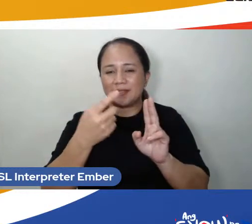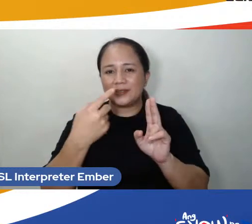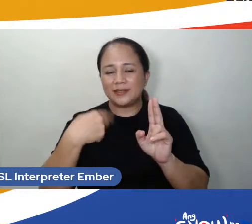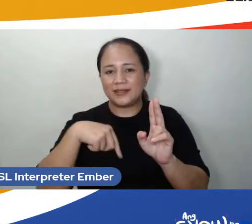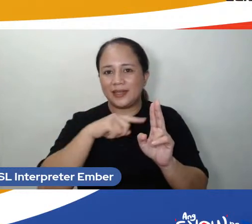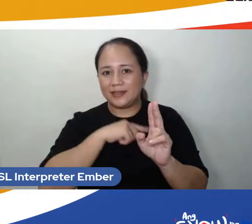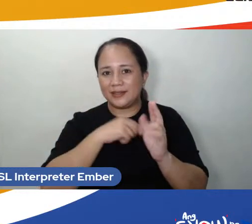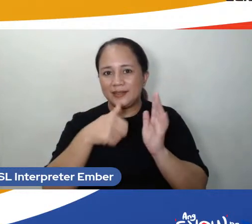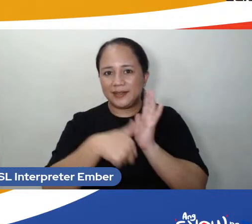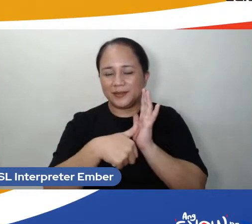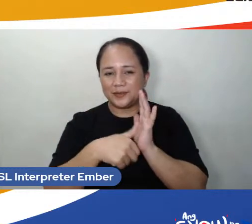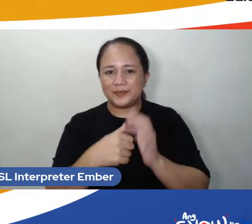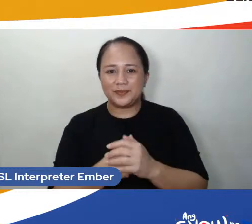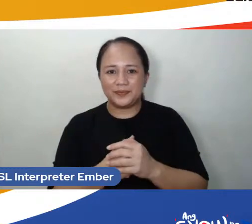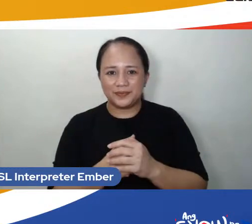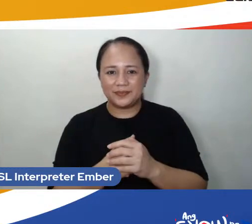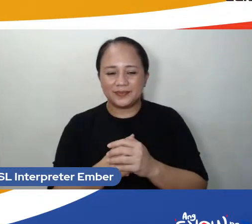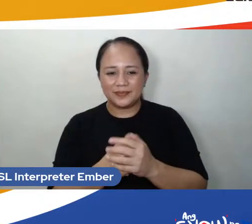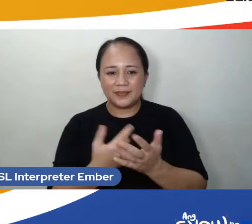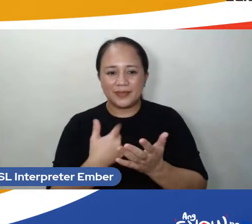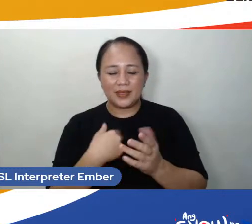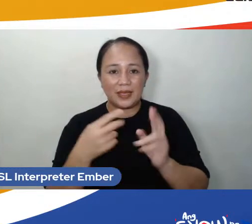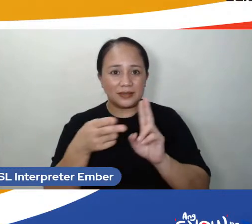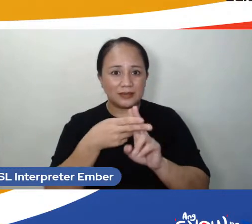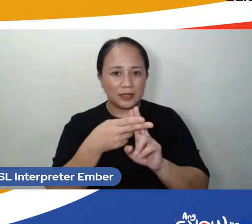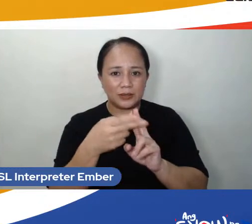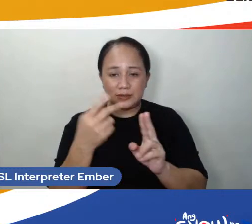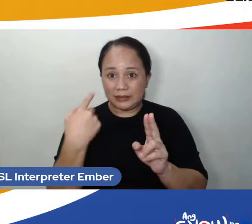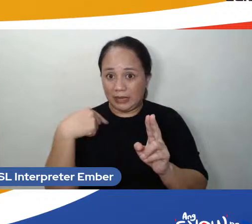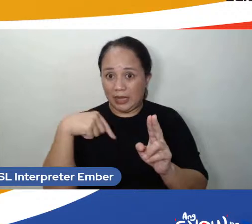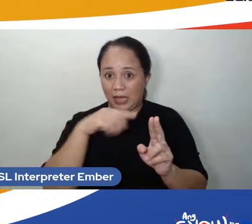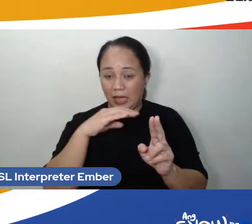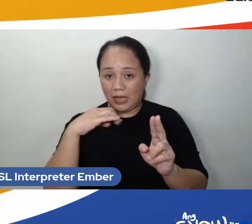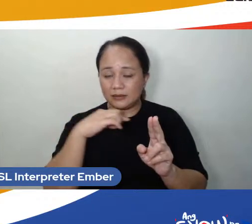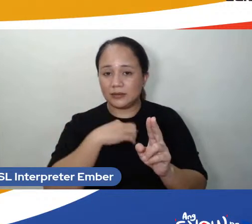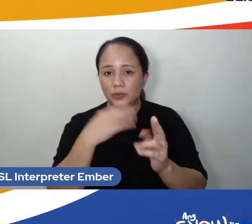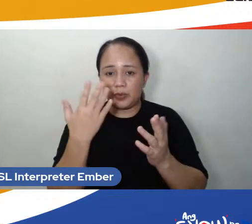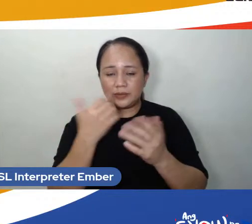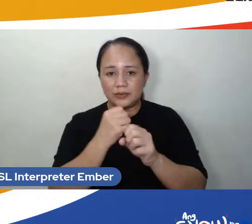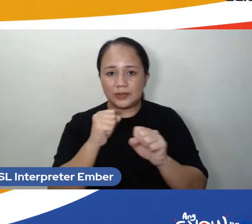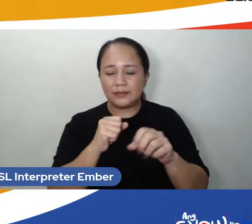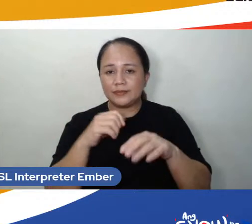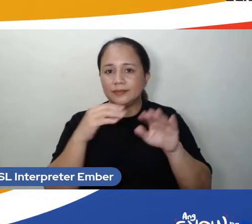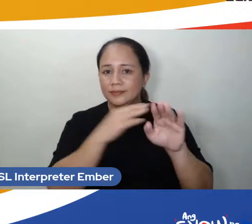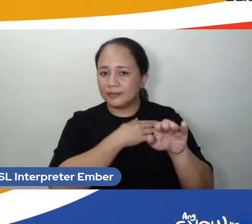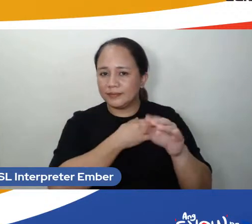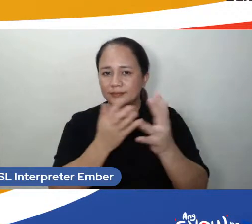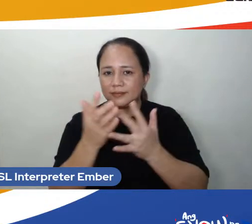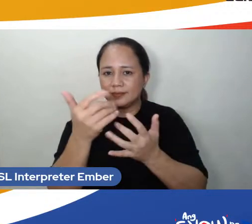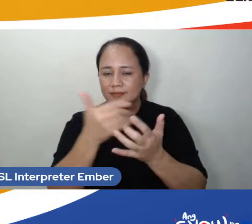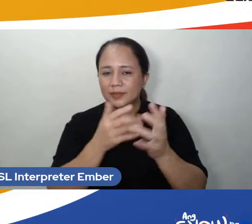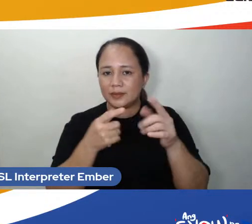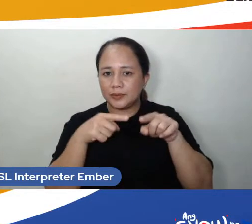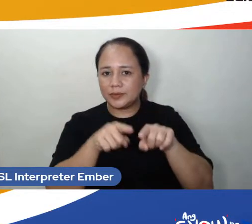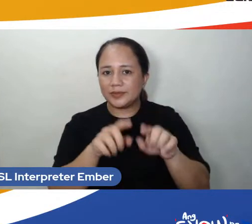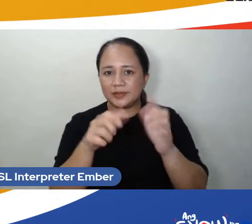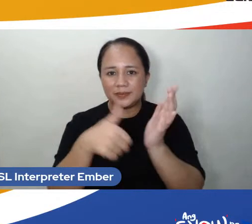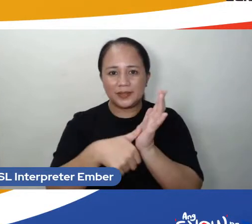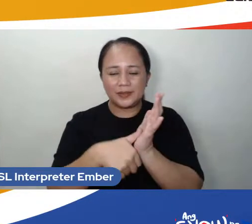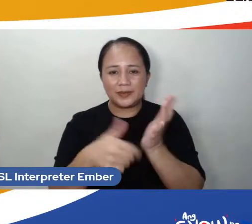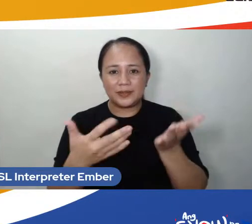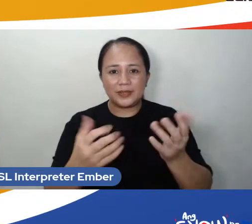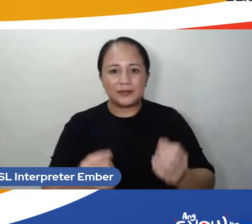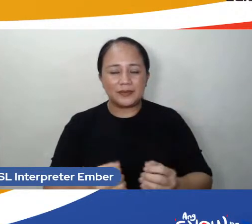eleksyon. Hashtag sa atin dahil we want a safe, accountable, transparent, inclusive elections which